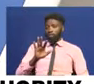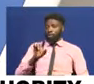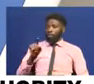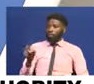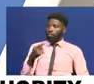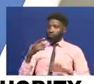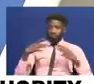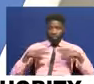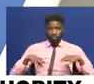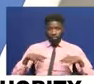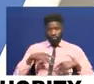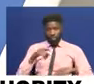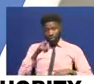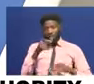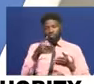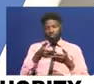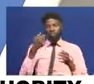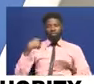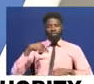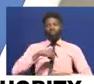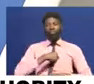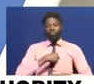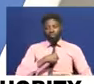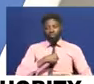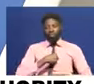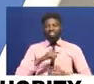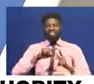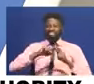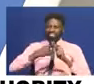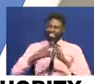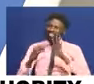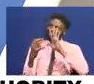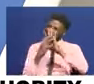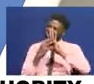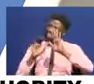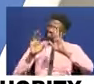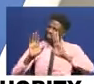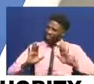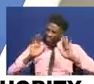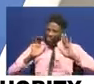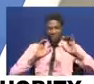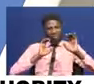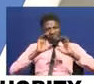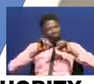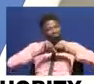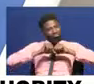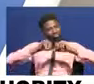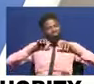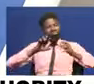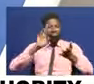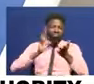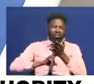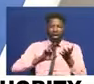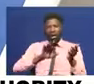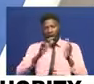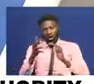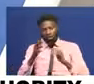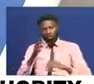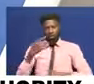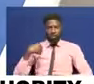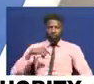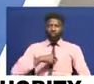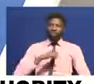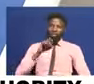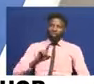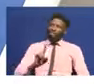505,000. And this is before we've even gone to the media blitz in terms of being able to to communicate effectively about registration, because we had to be sure, first of all,